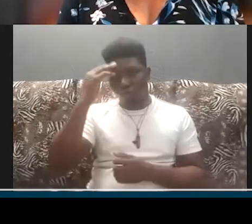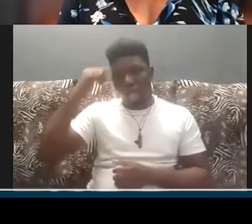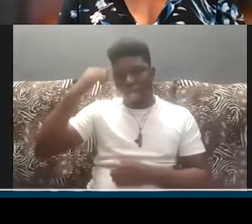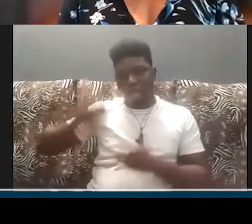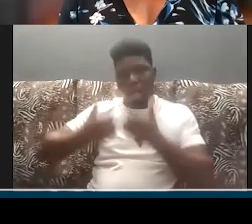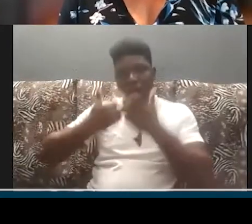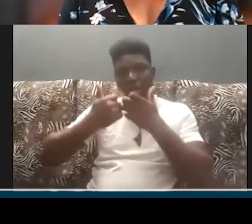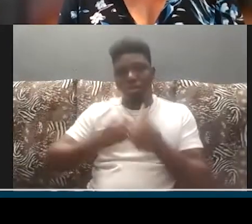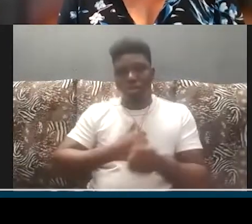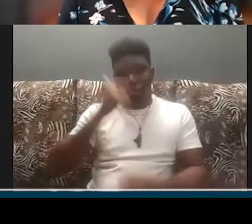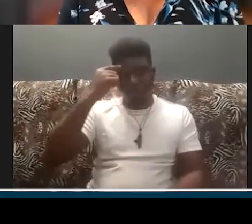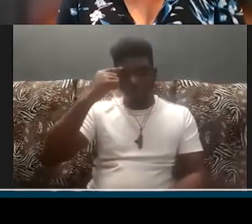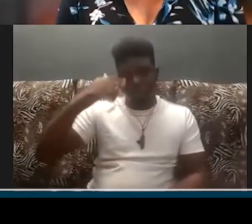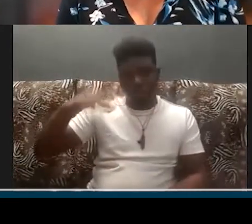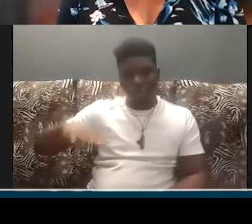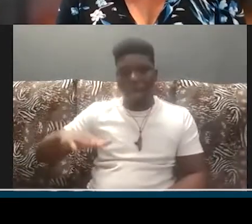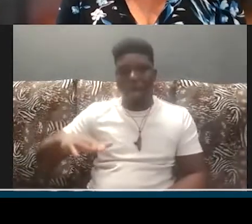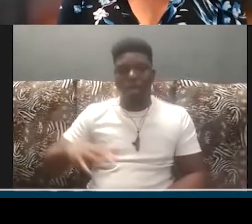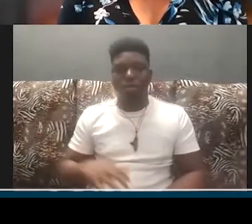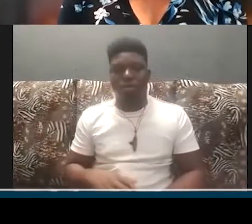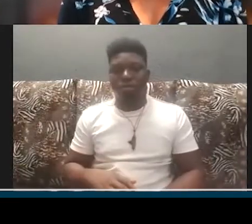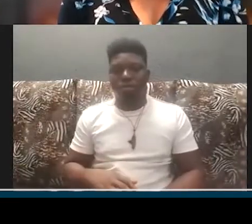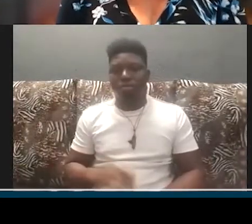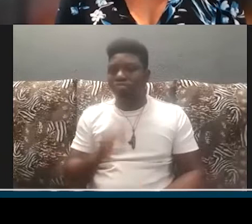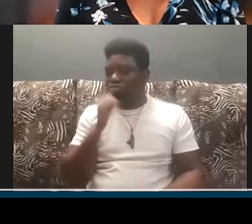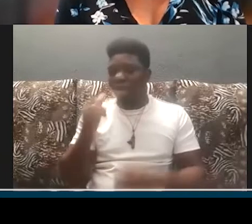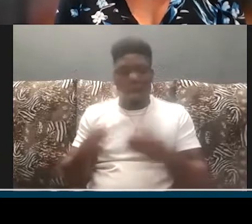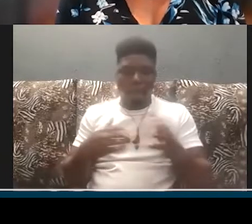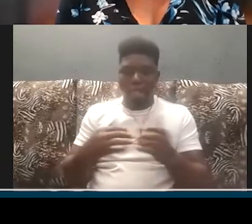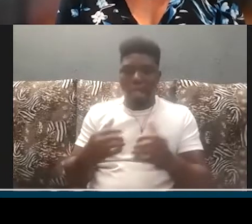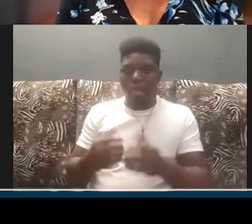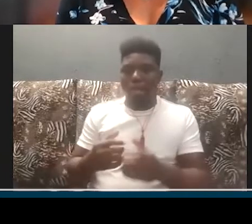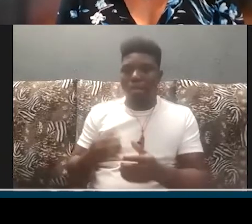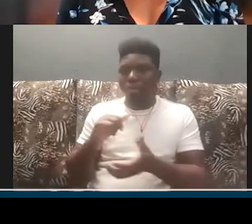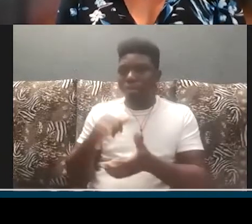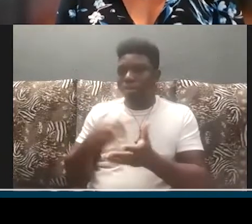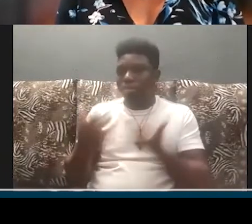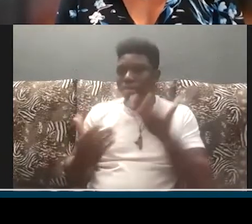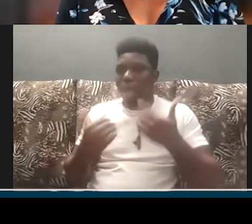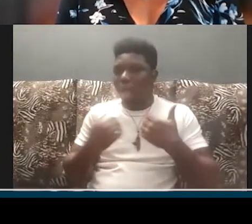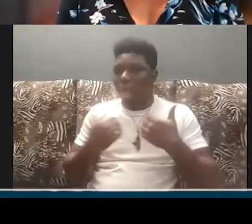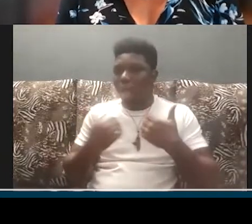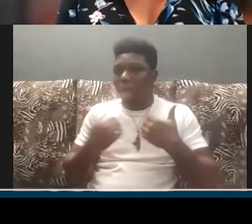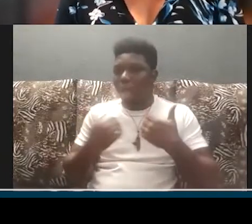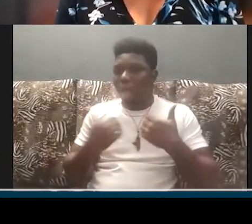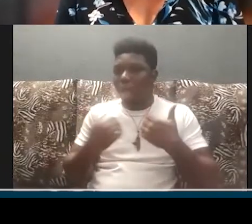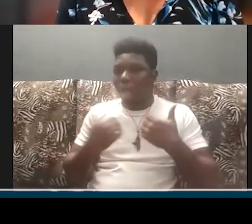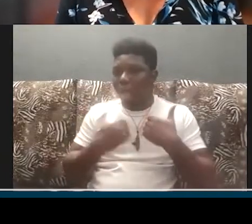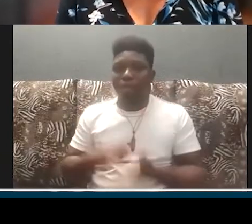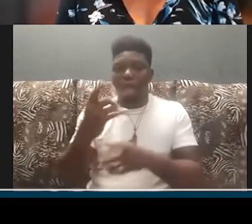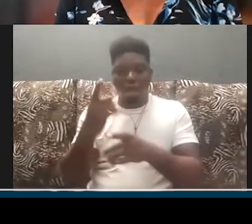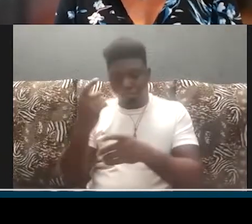it doesn't really matter what you think they might have or what you think they should be diagnosed with. What's important is, how